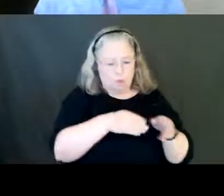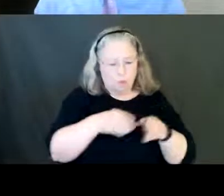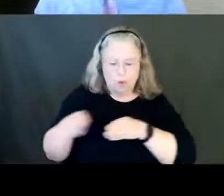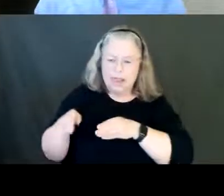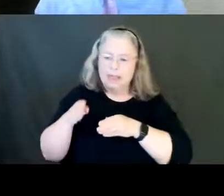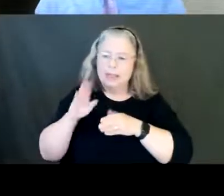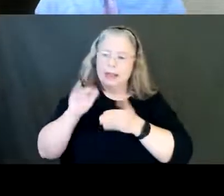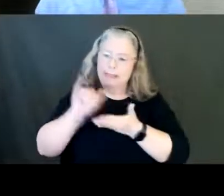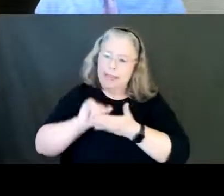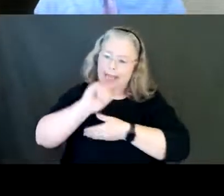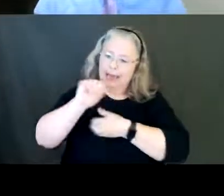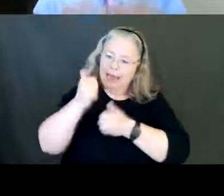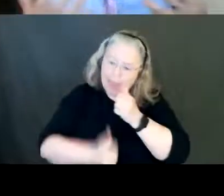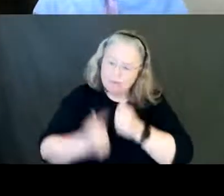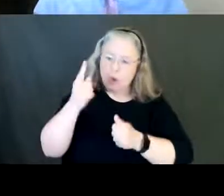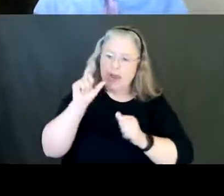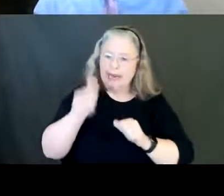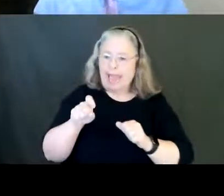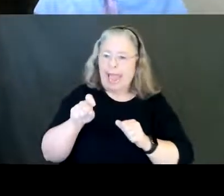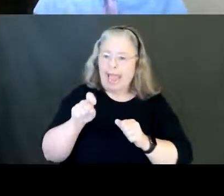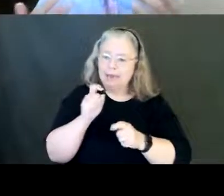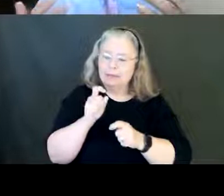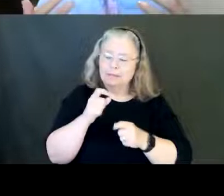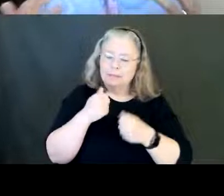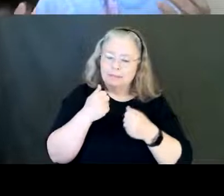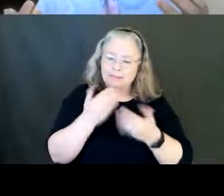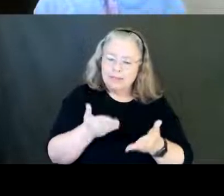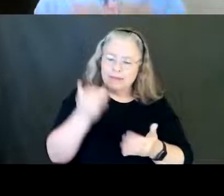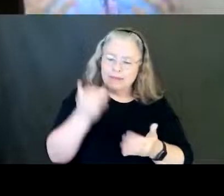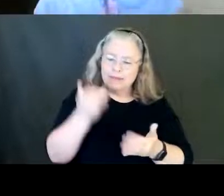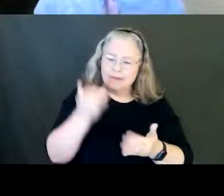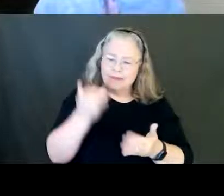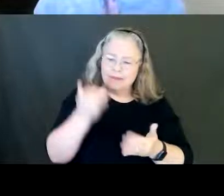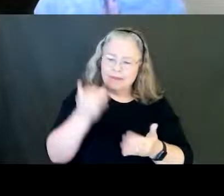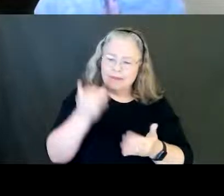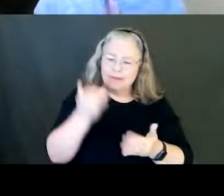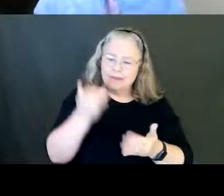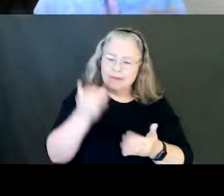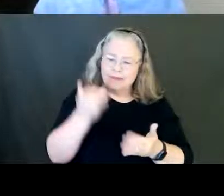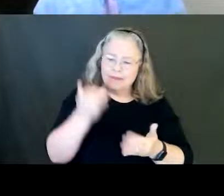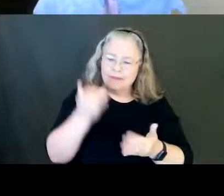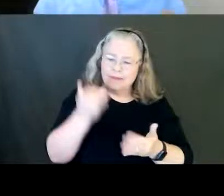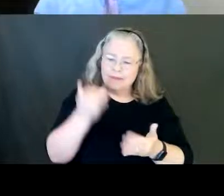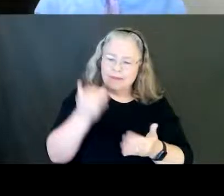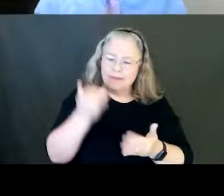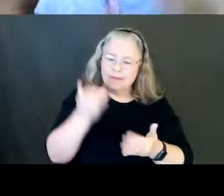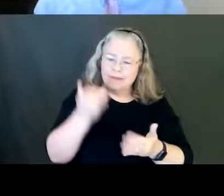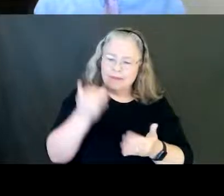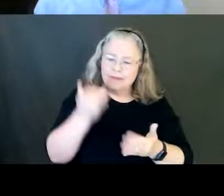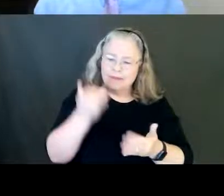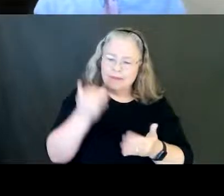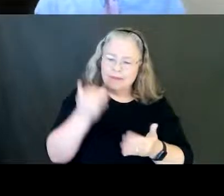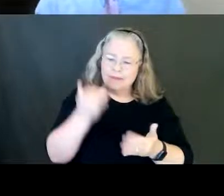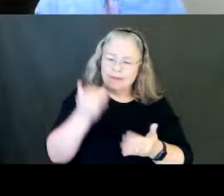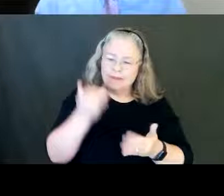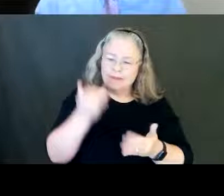can contribute. And that's not just with planning, that's also with development, implementation, and maintenance. So the full spectrum of